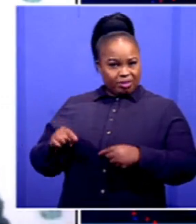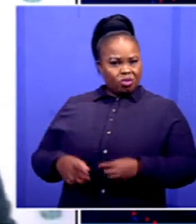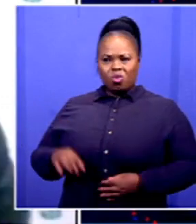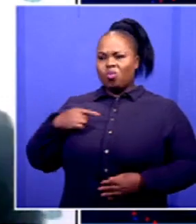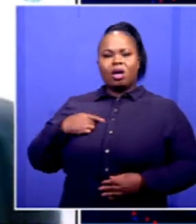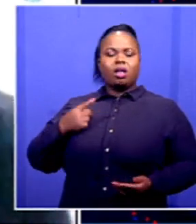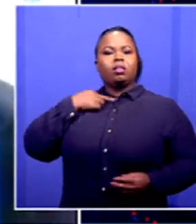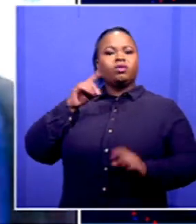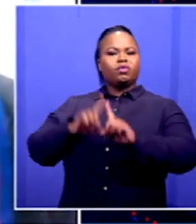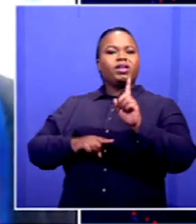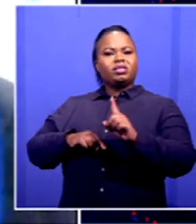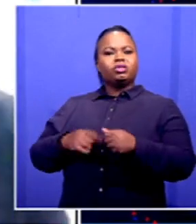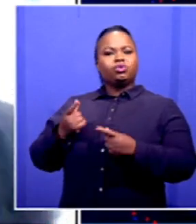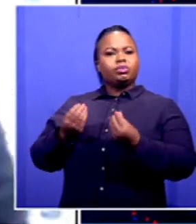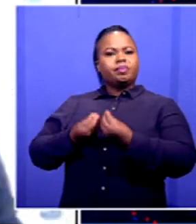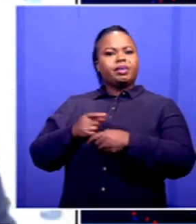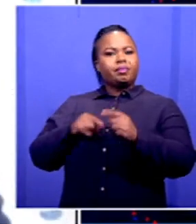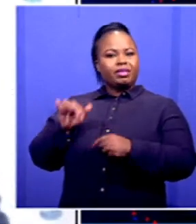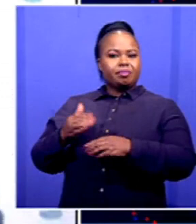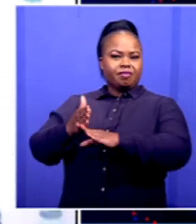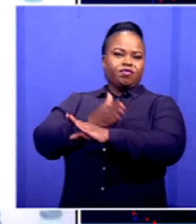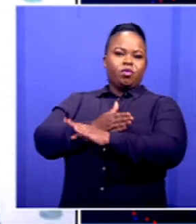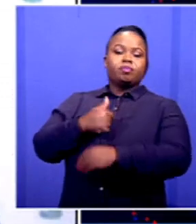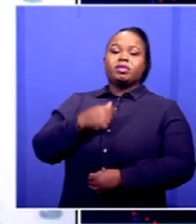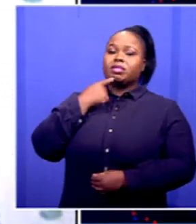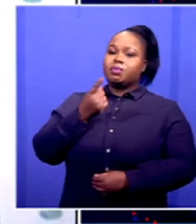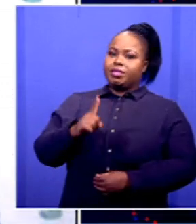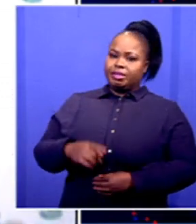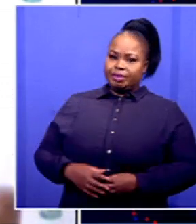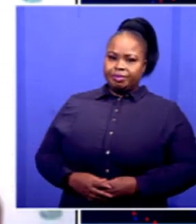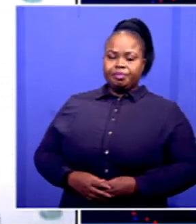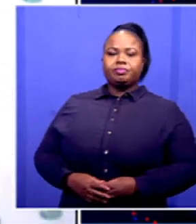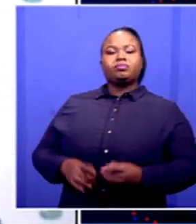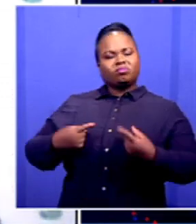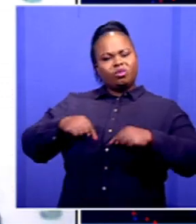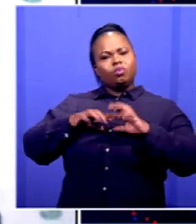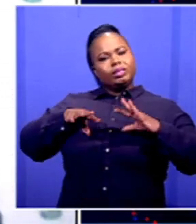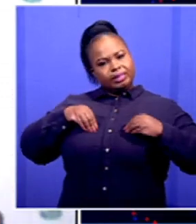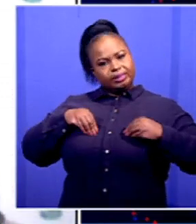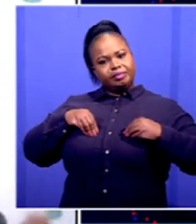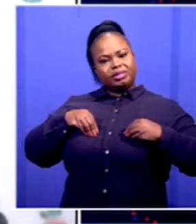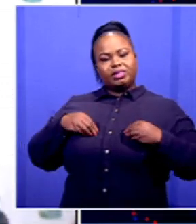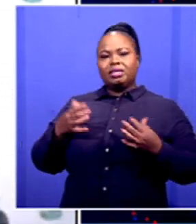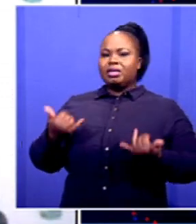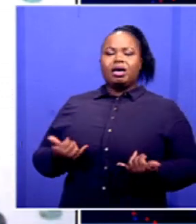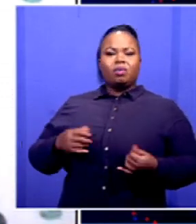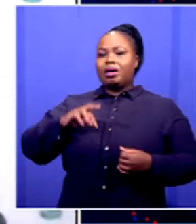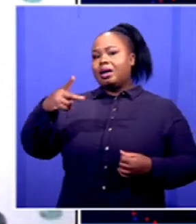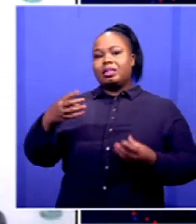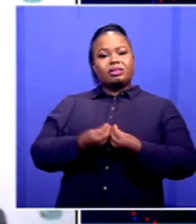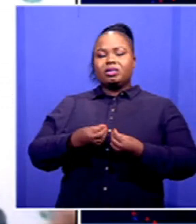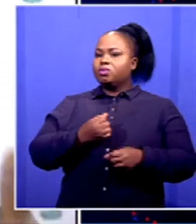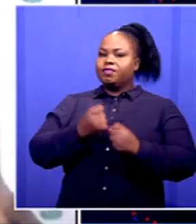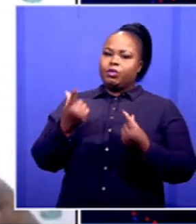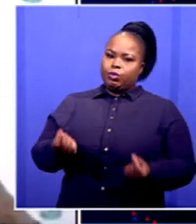she failed to do something about it before. The point I'm trying to make is that we've accepted that we have not done some of these things